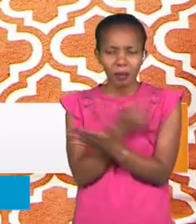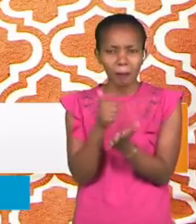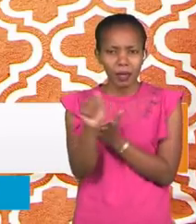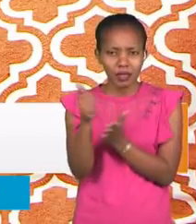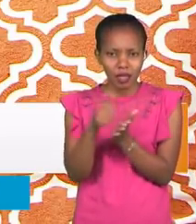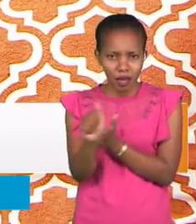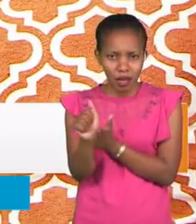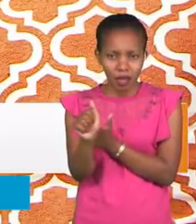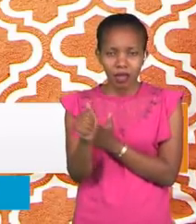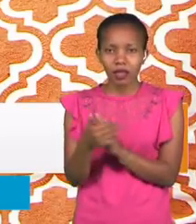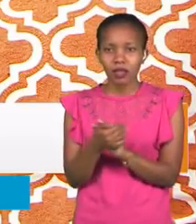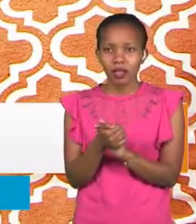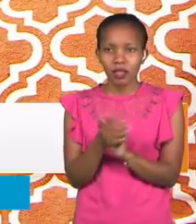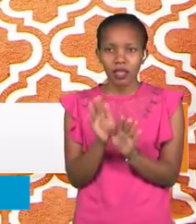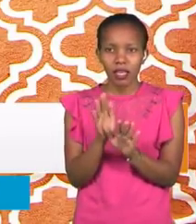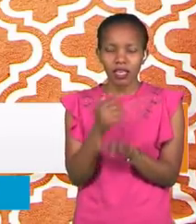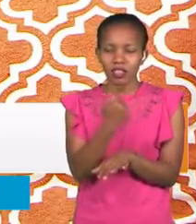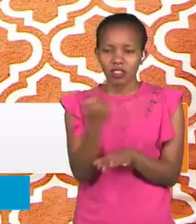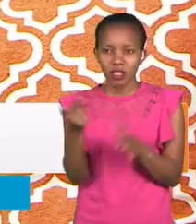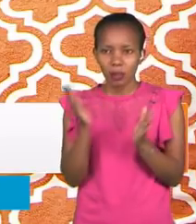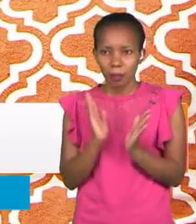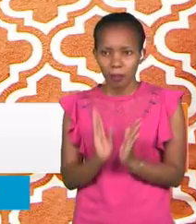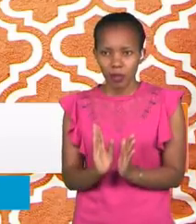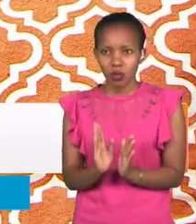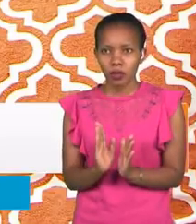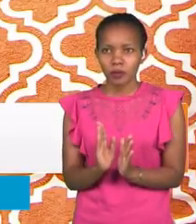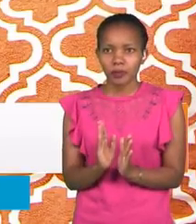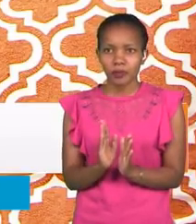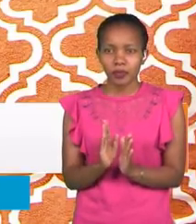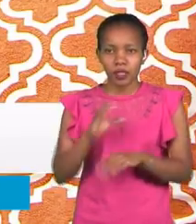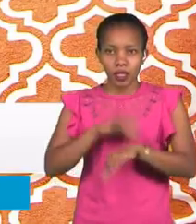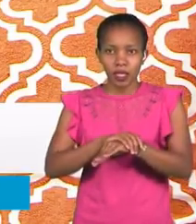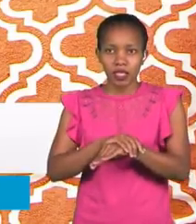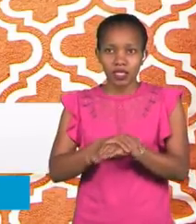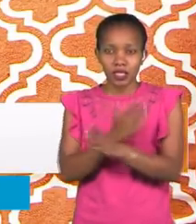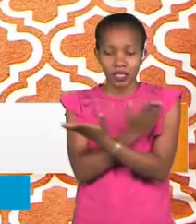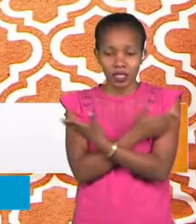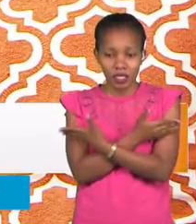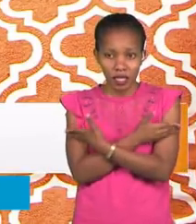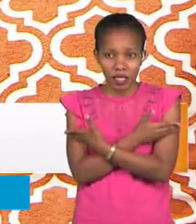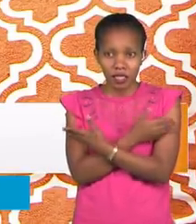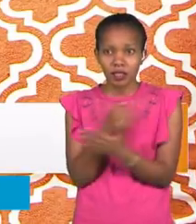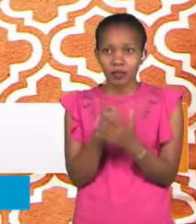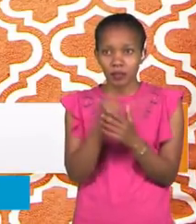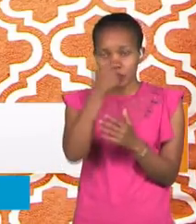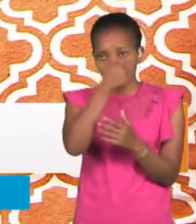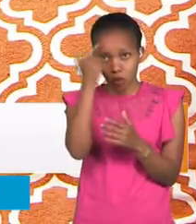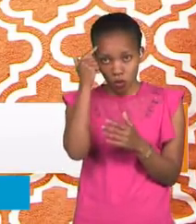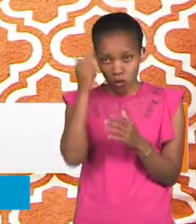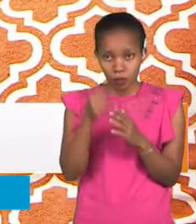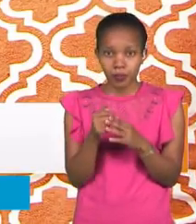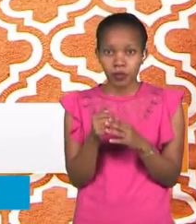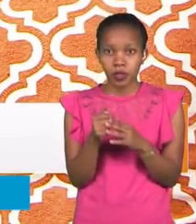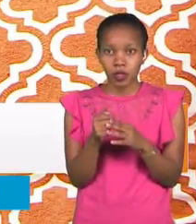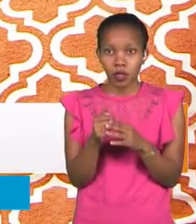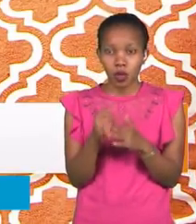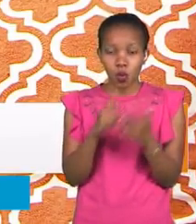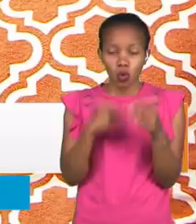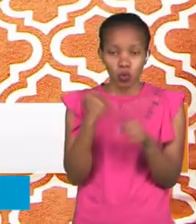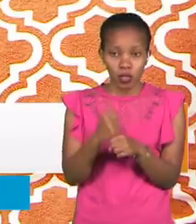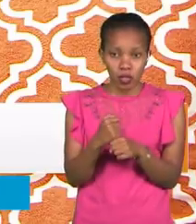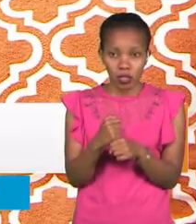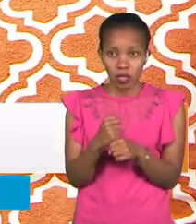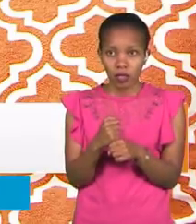getting, you know, everybody getting the T-shirts on time. Because what we did,